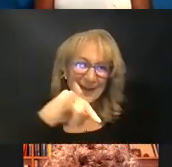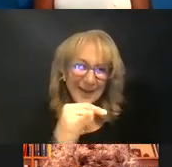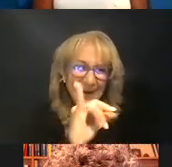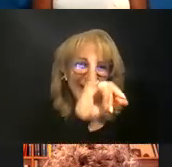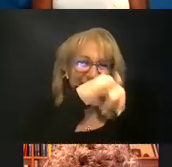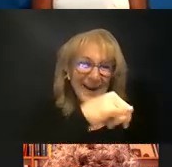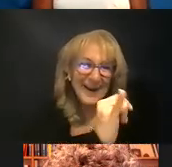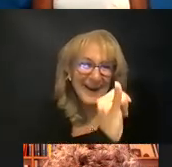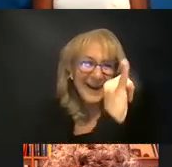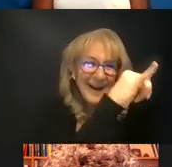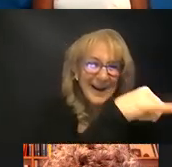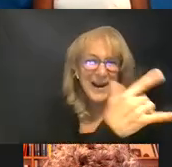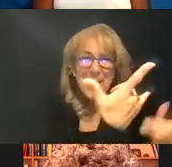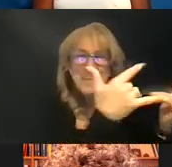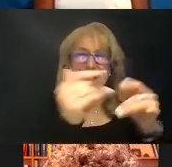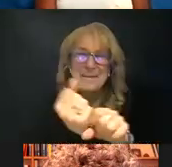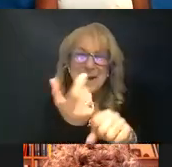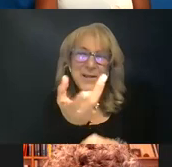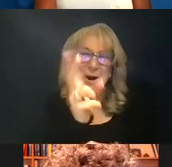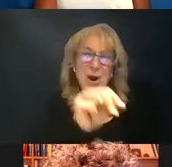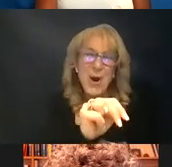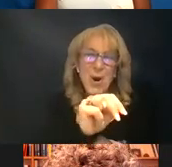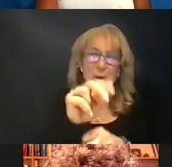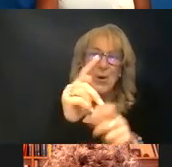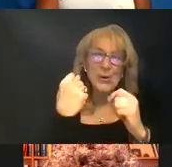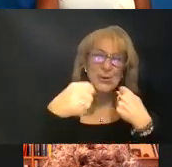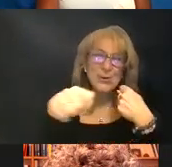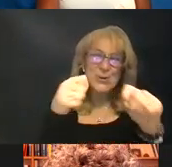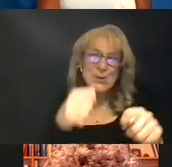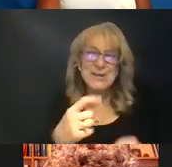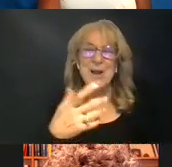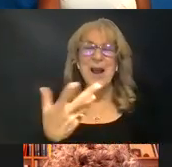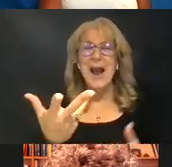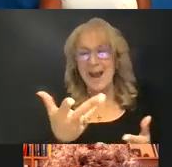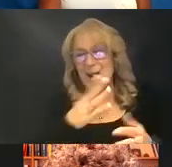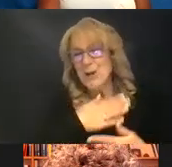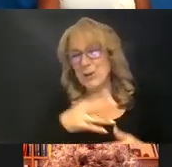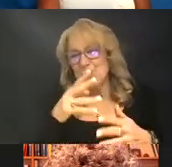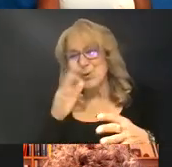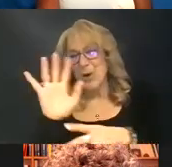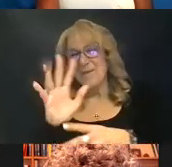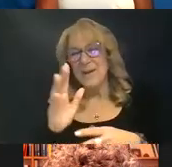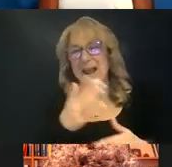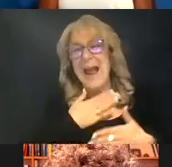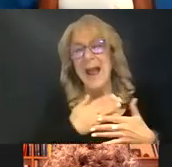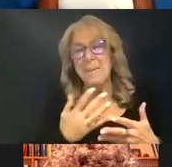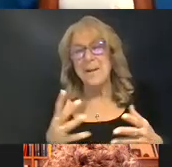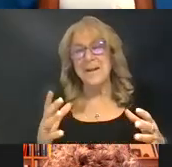this, and I will let you enjoy this video, and I want to wish you happy holidays again.